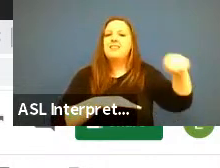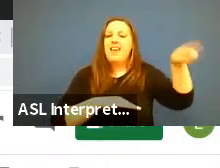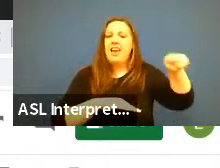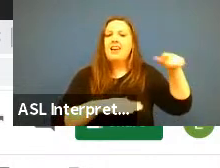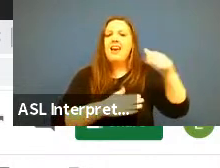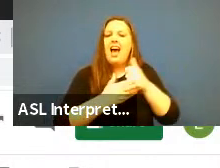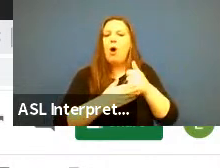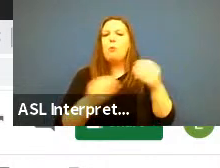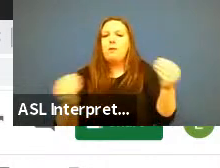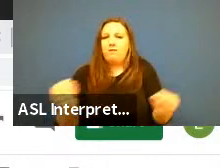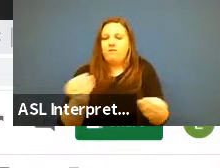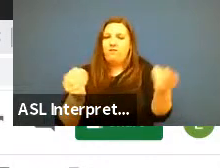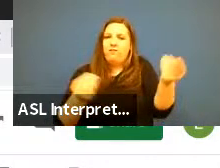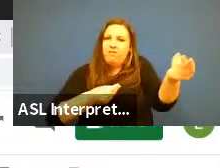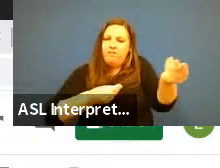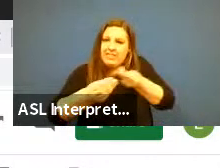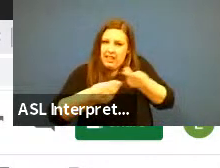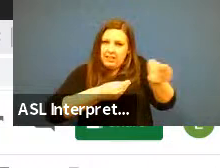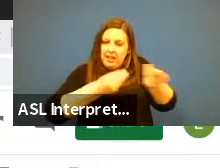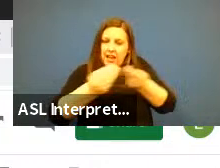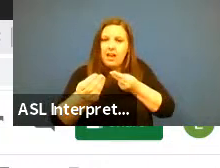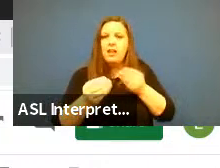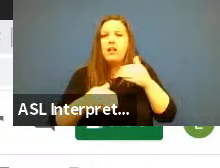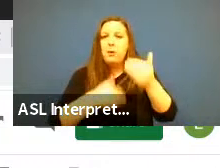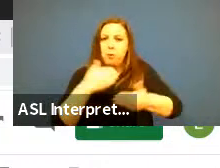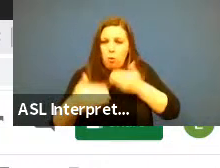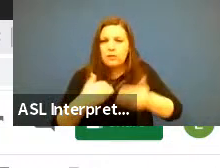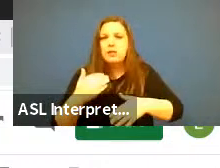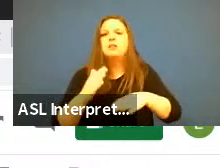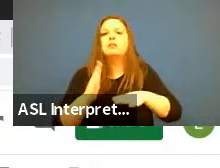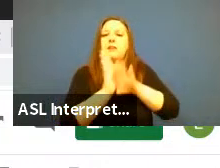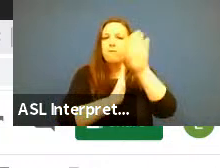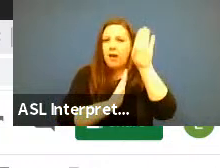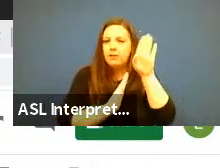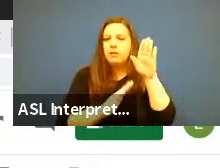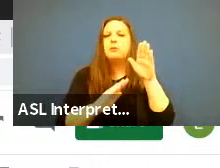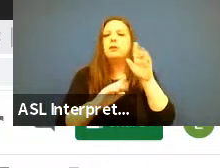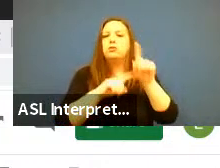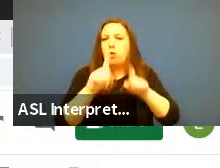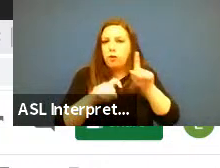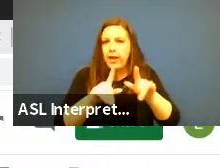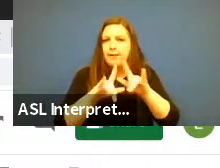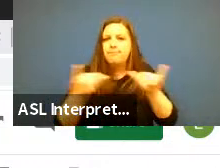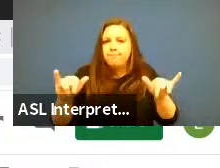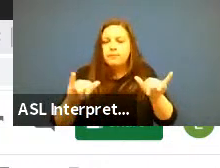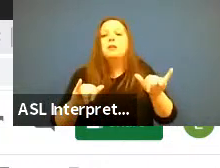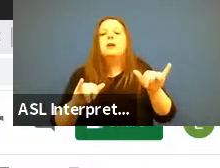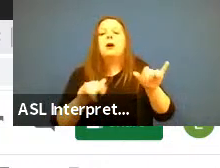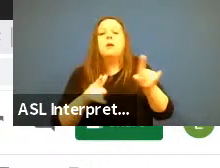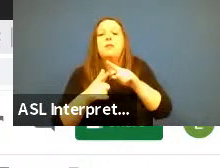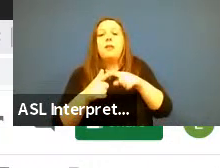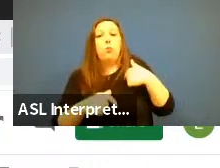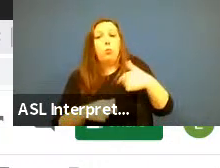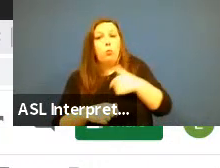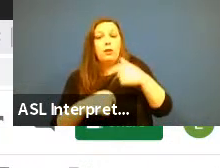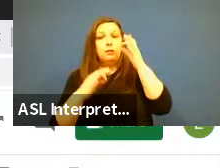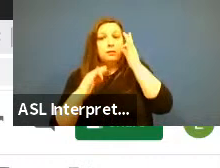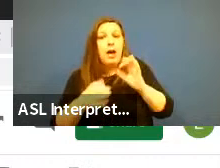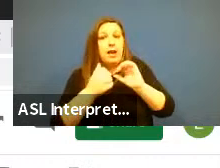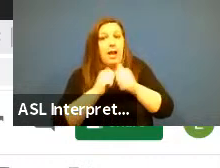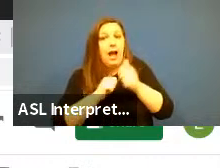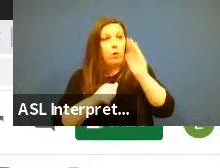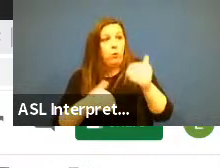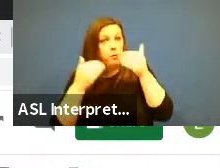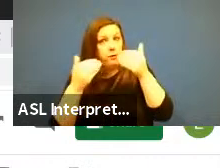facilitate the process. They help us develop the survey. And then we decide how we want to move forward. If we want to move forward just with the